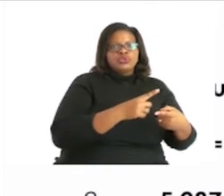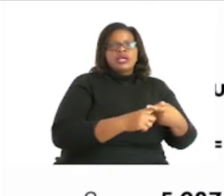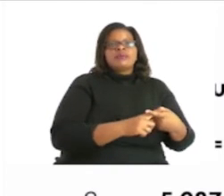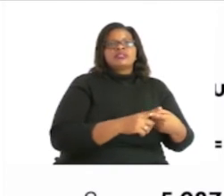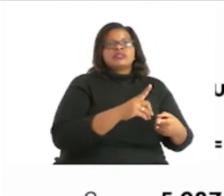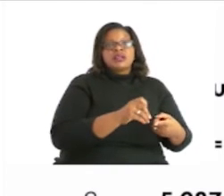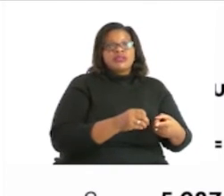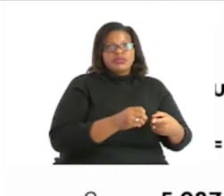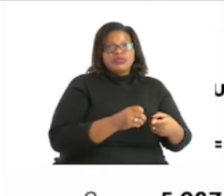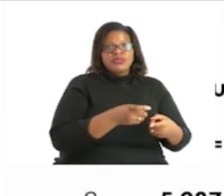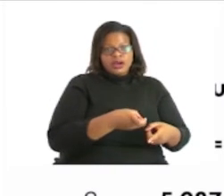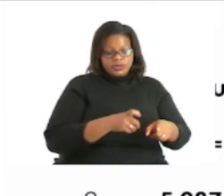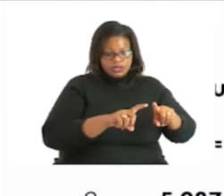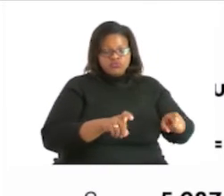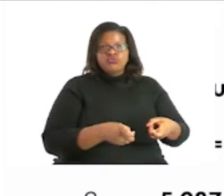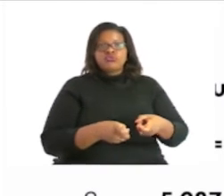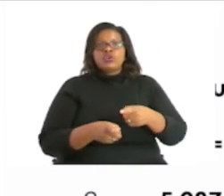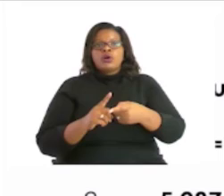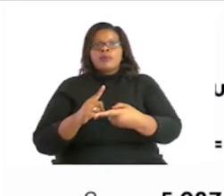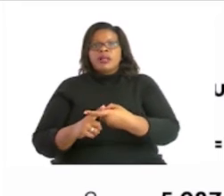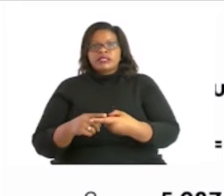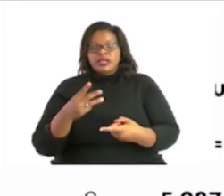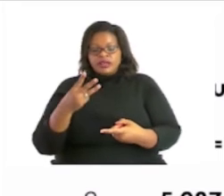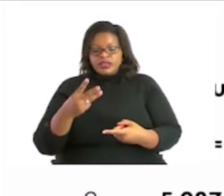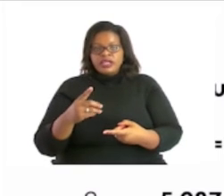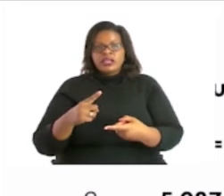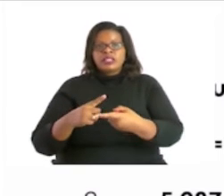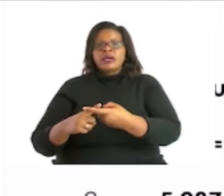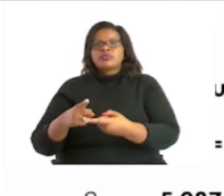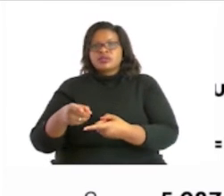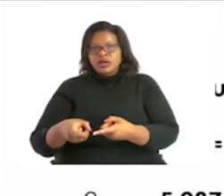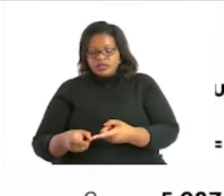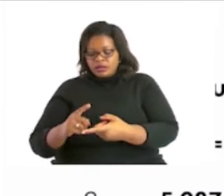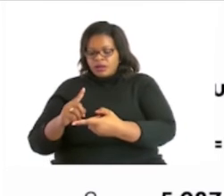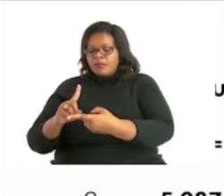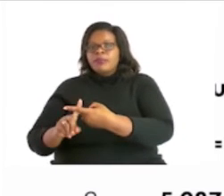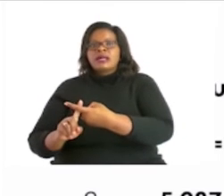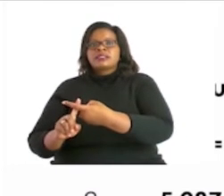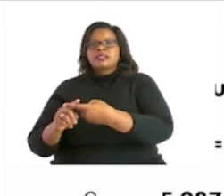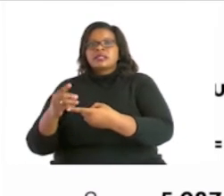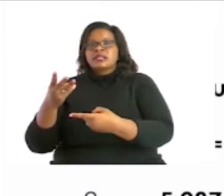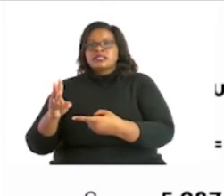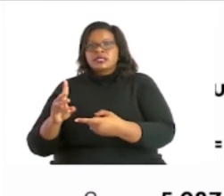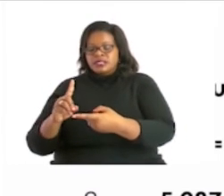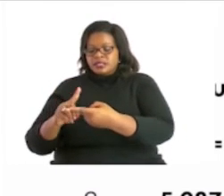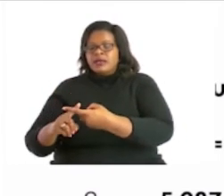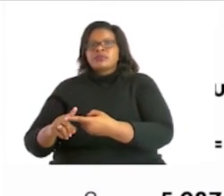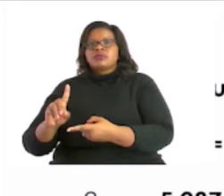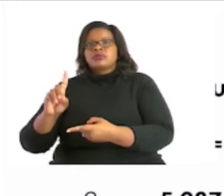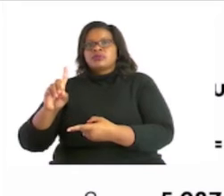times 1,000 plus 6 times 100 plus 7 times 10 plus 8 times